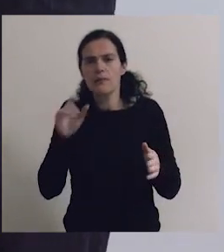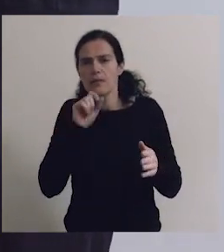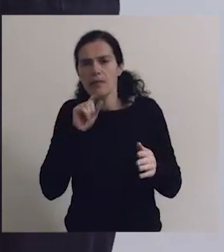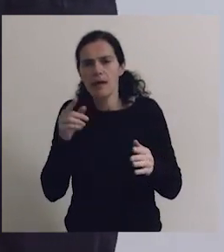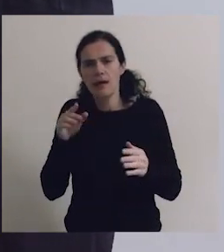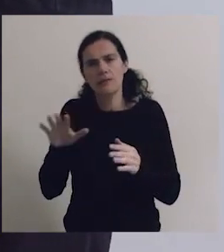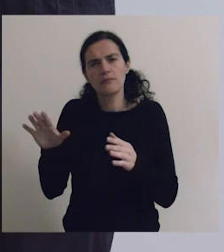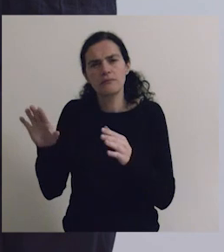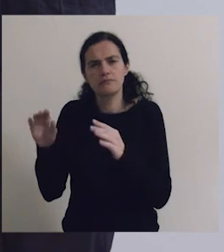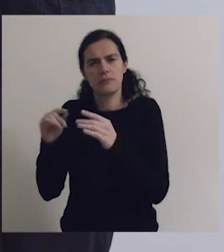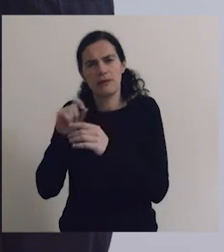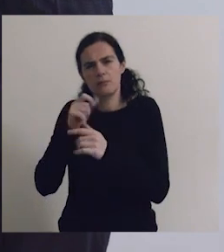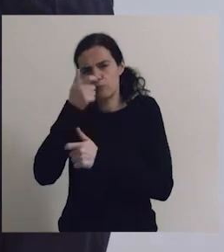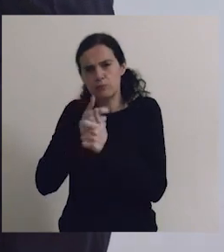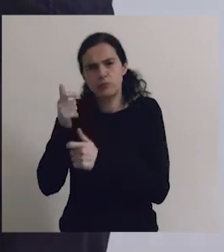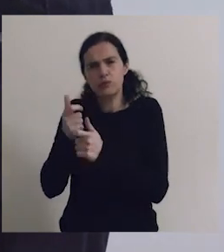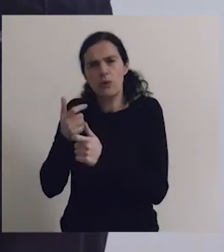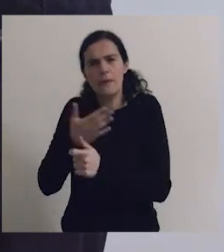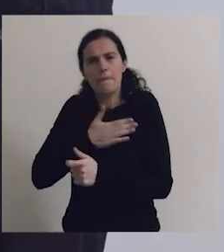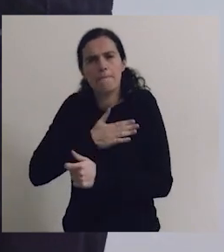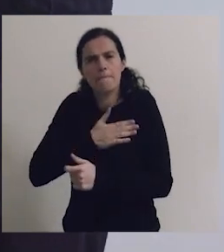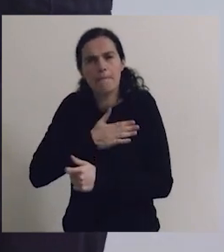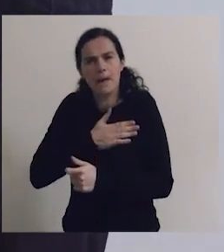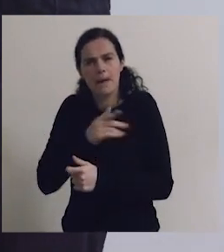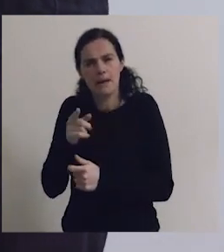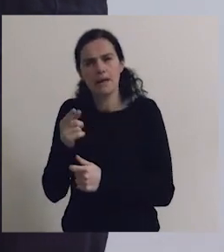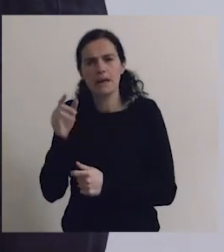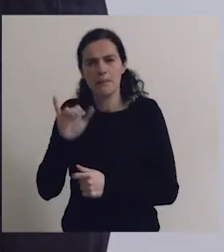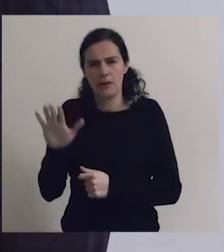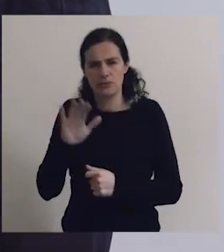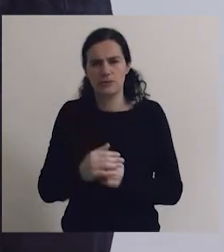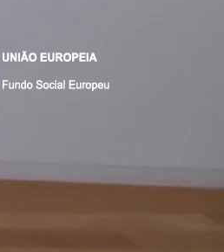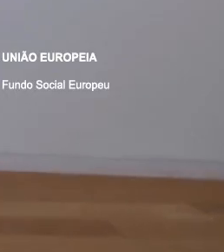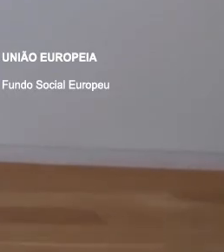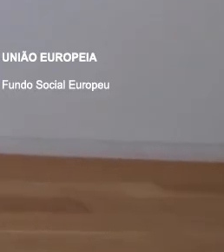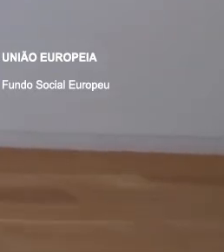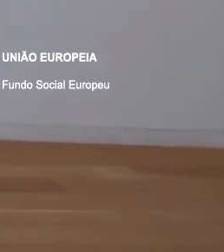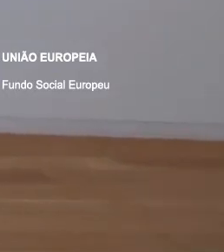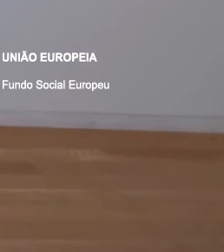iconophilia, someone who loves the images.